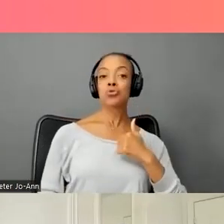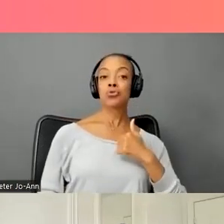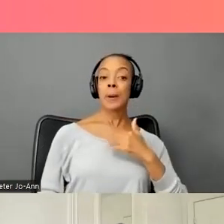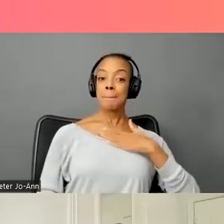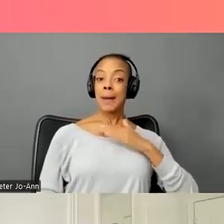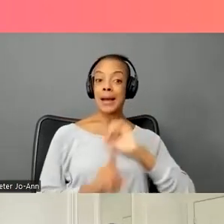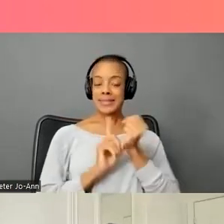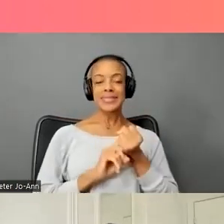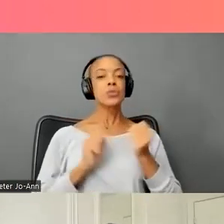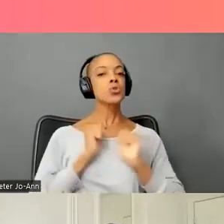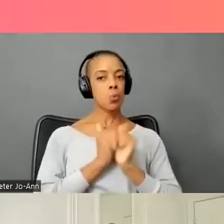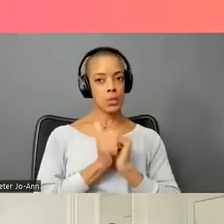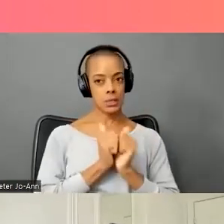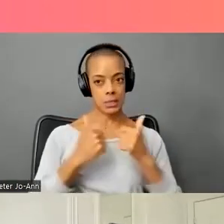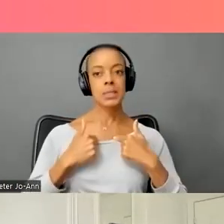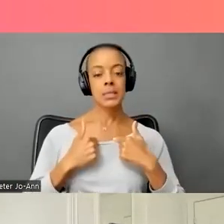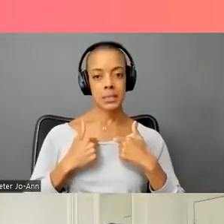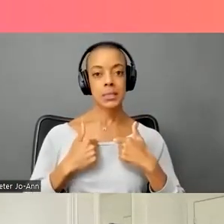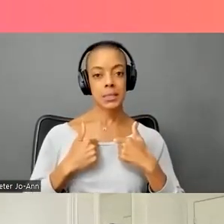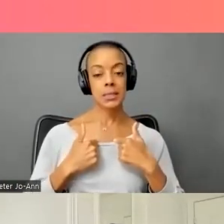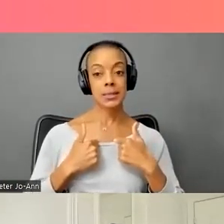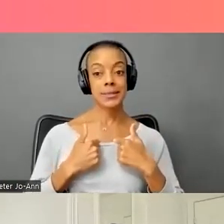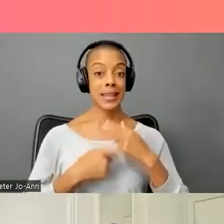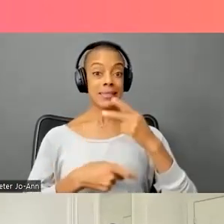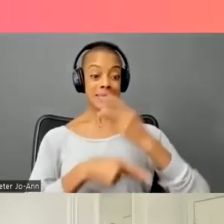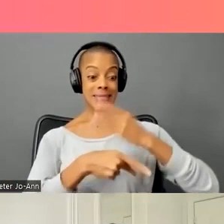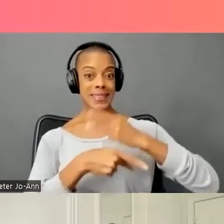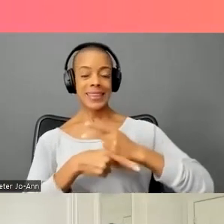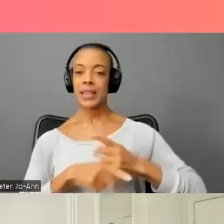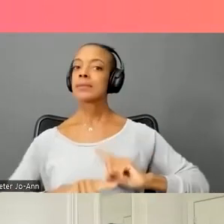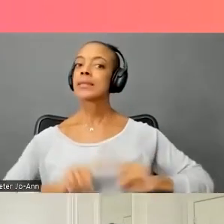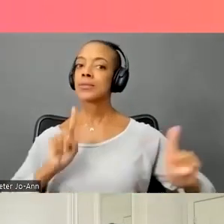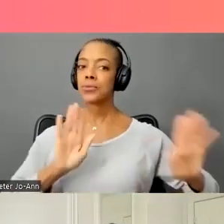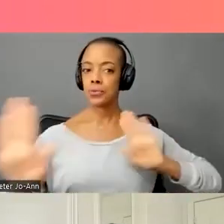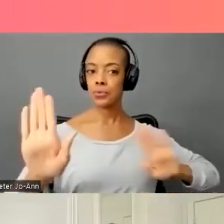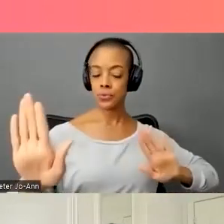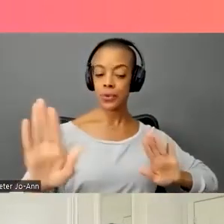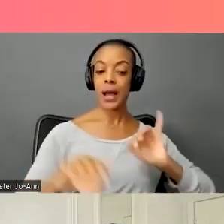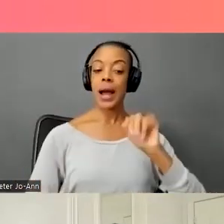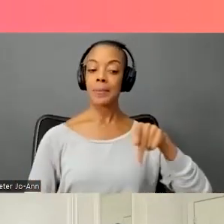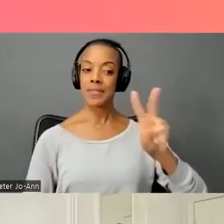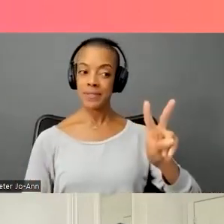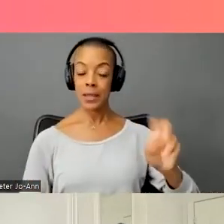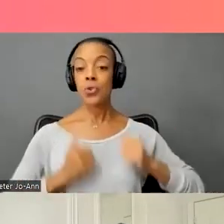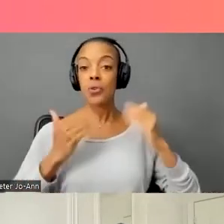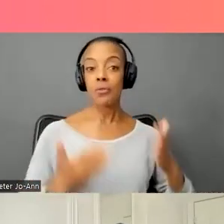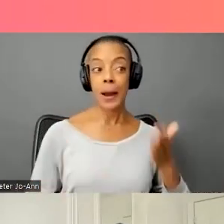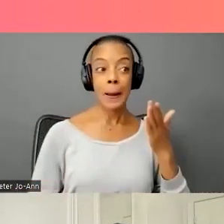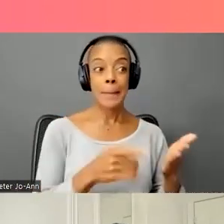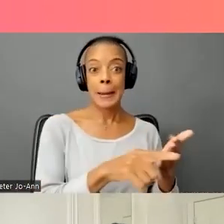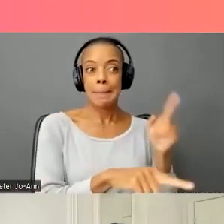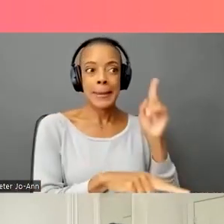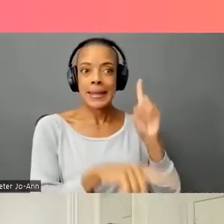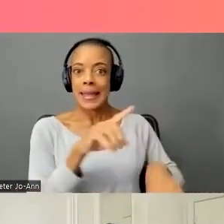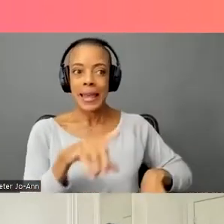context of sports. And the care is quite different. In IPV, survivors might be unable to seek